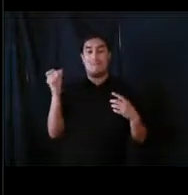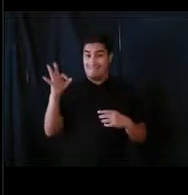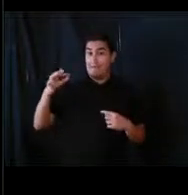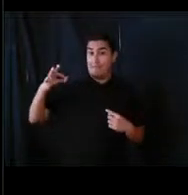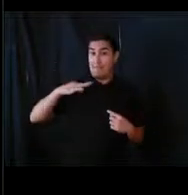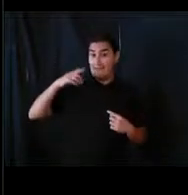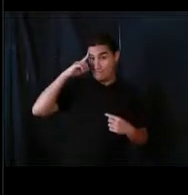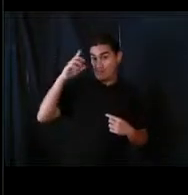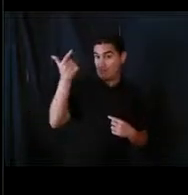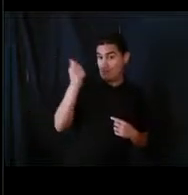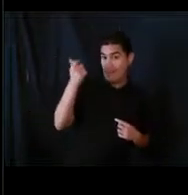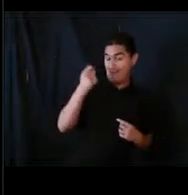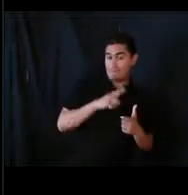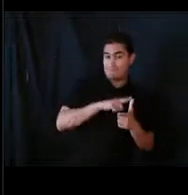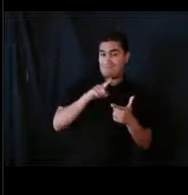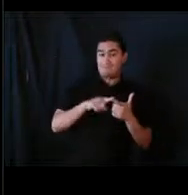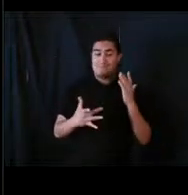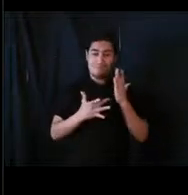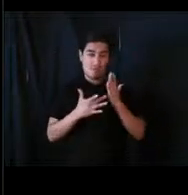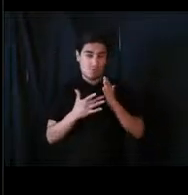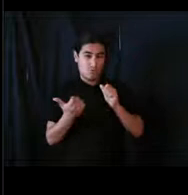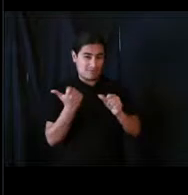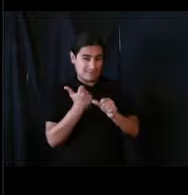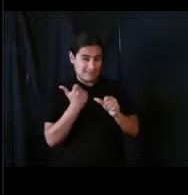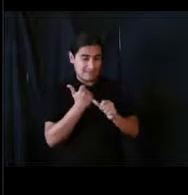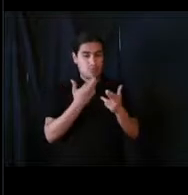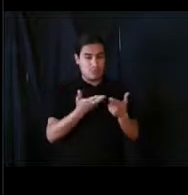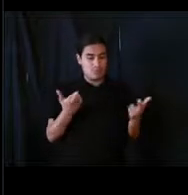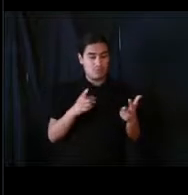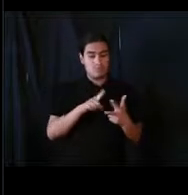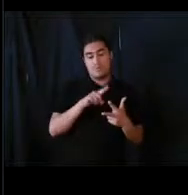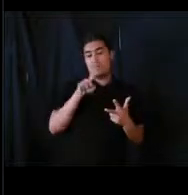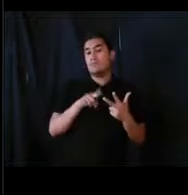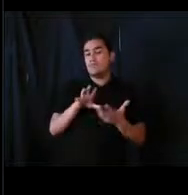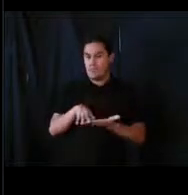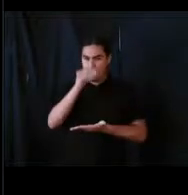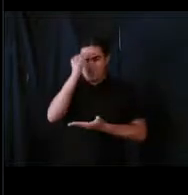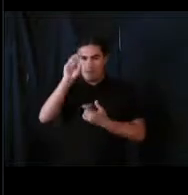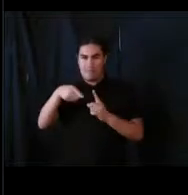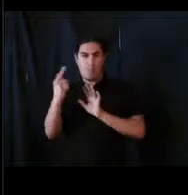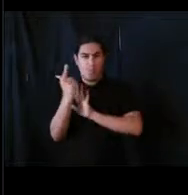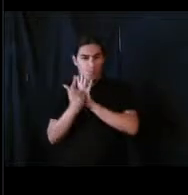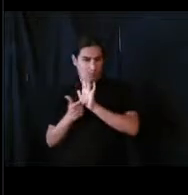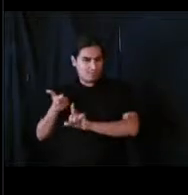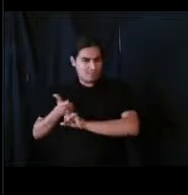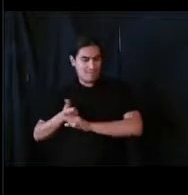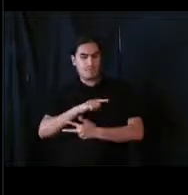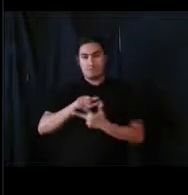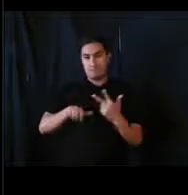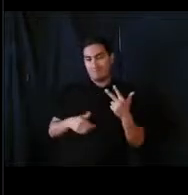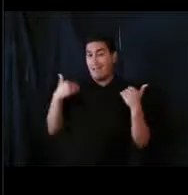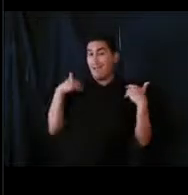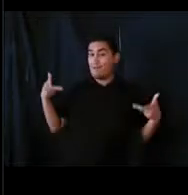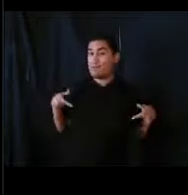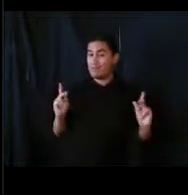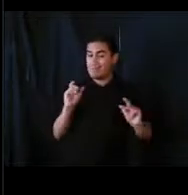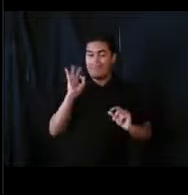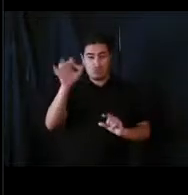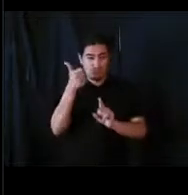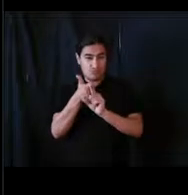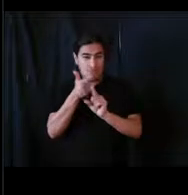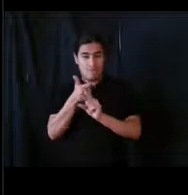one's finding technical assistance resources and the other is learning about the law so there's opportunities for if you're